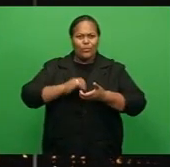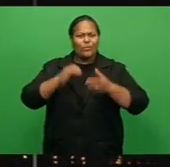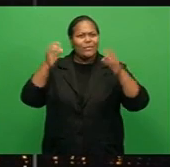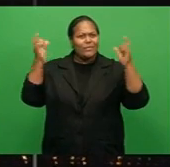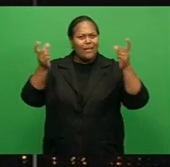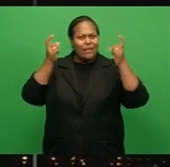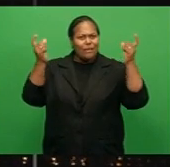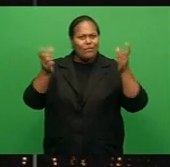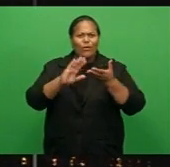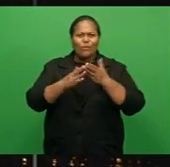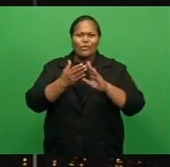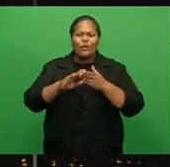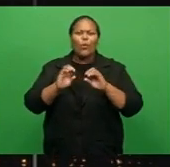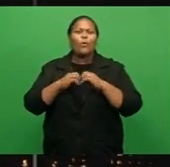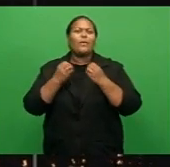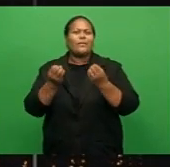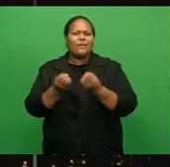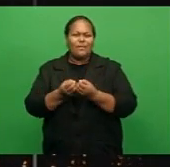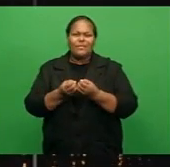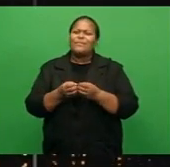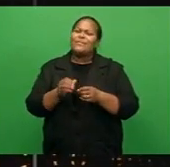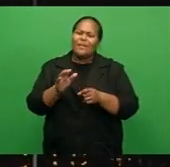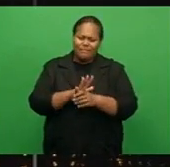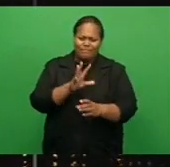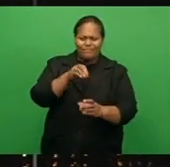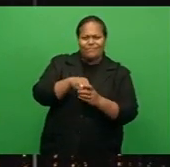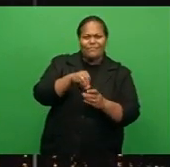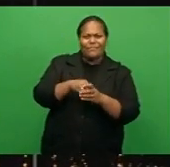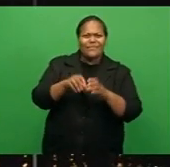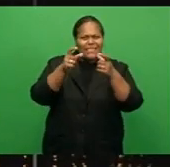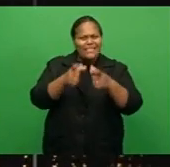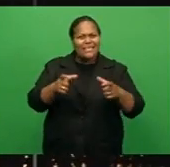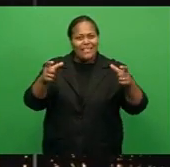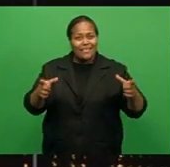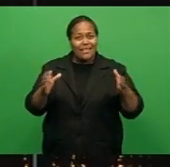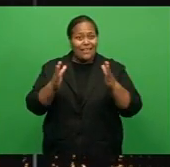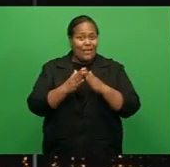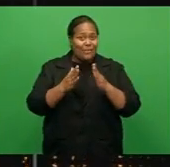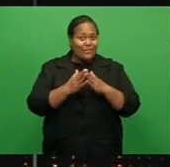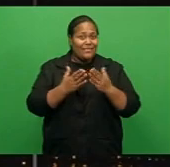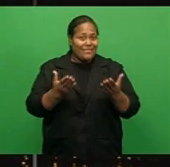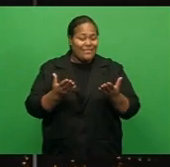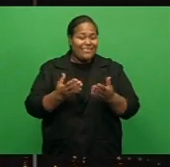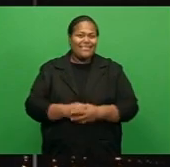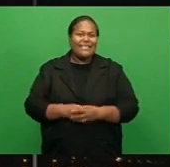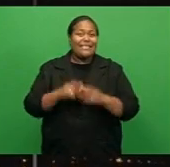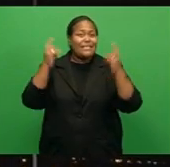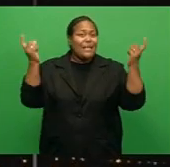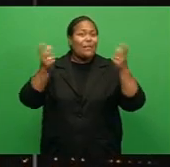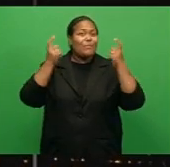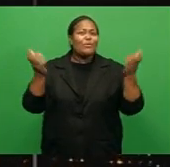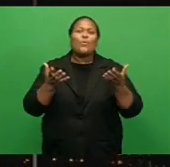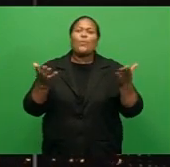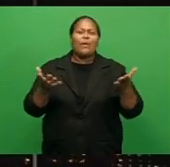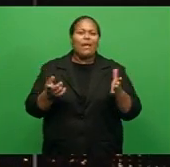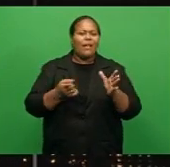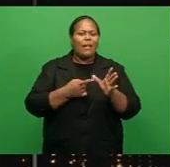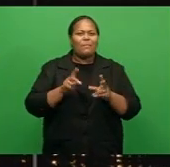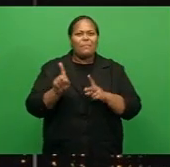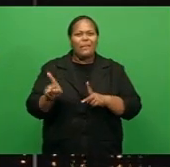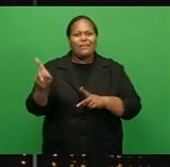and organizations that make up cities and towns. Venina Kautonga reported the celebration was held at Suva's Albert Park